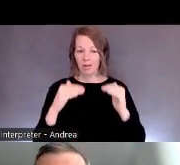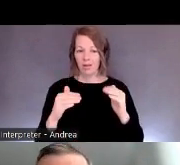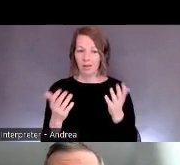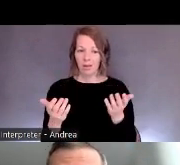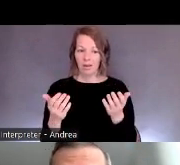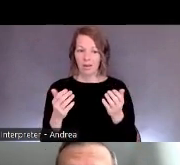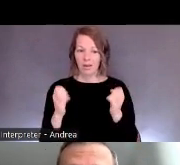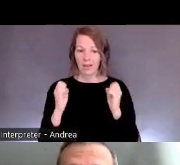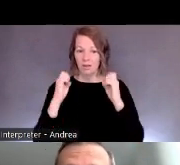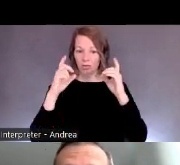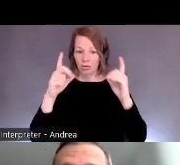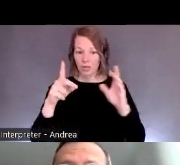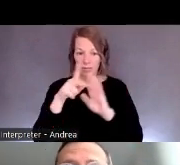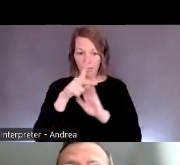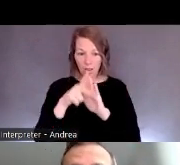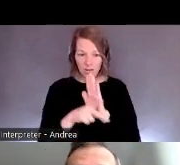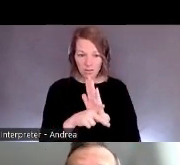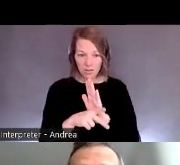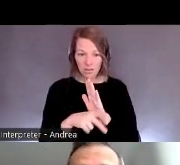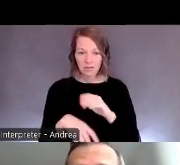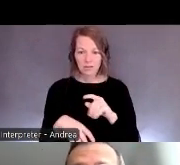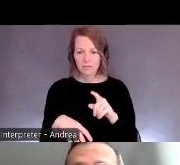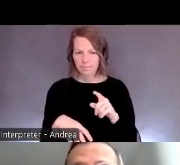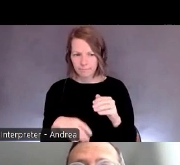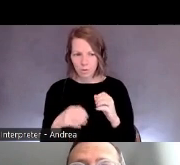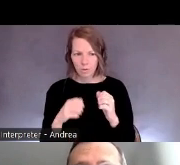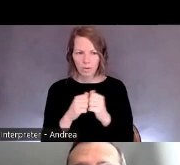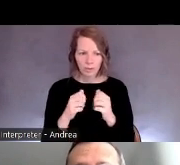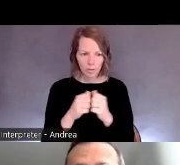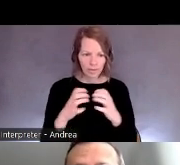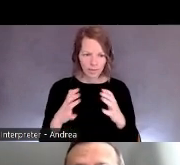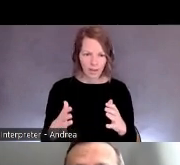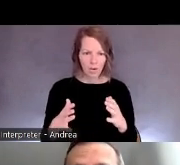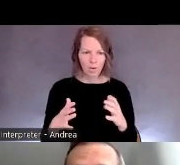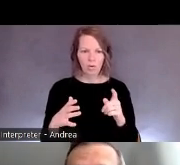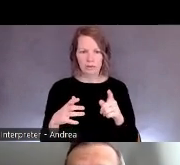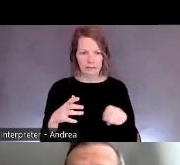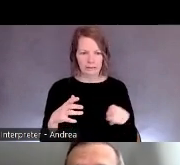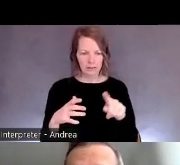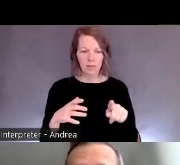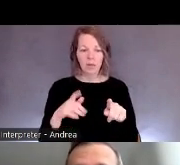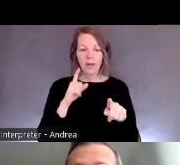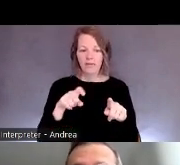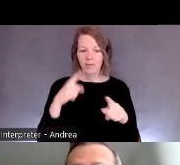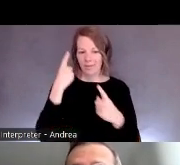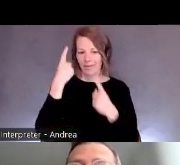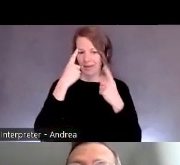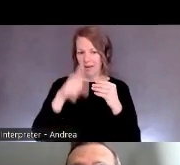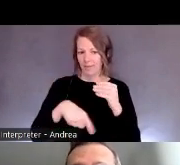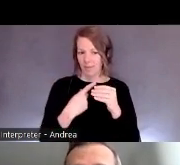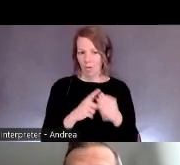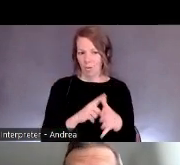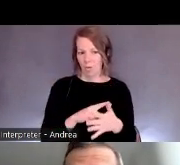national curricula. So again, when you think about education policies, we have to think on all